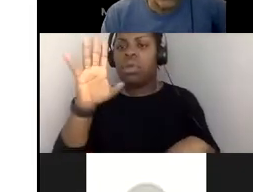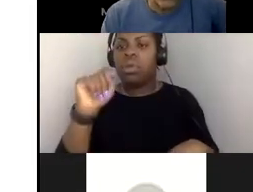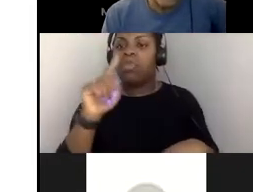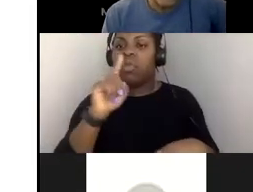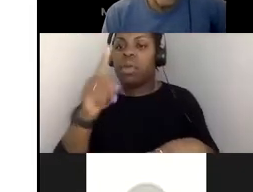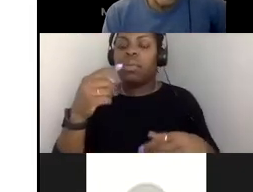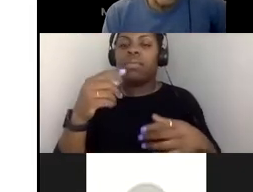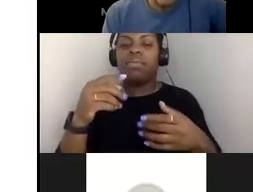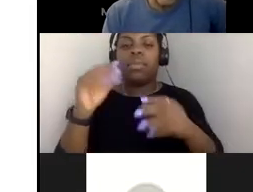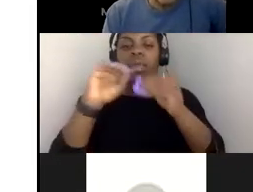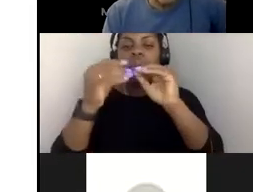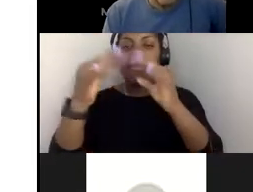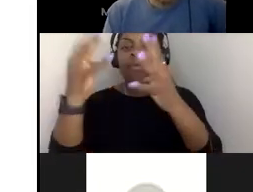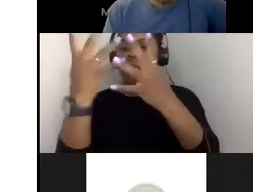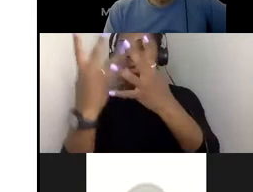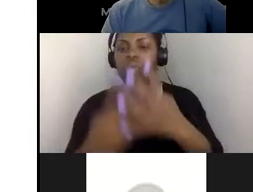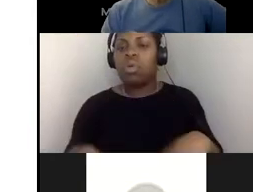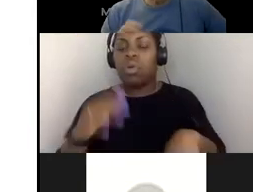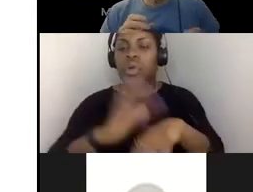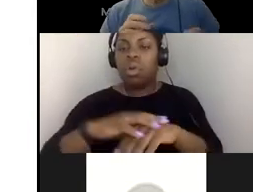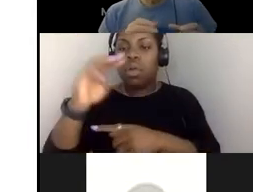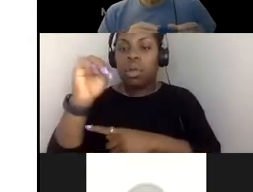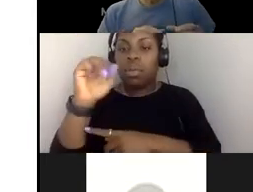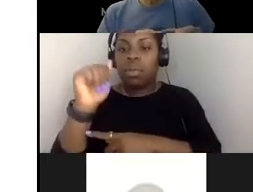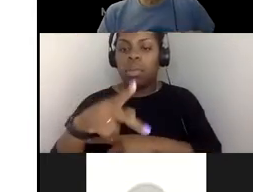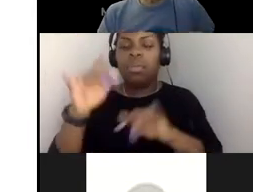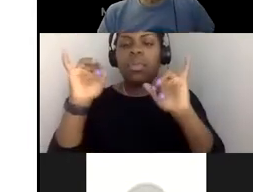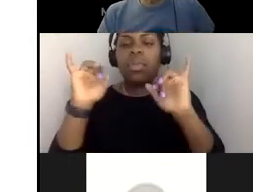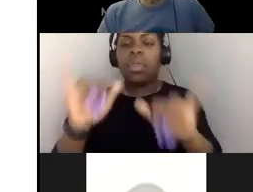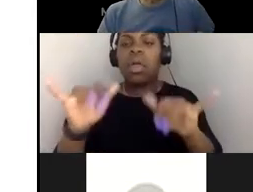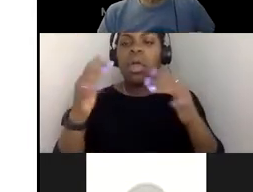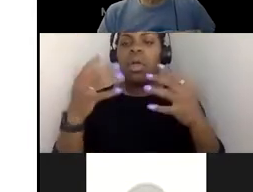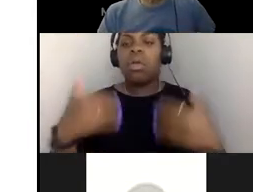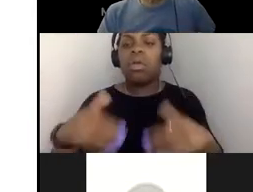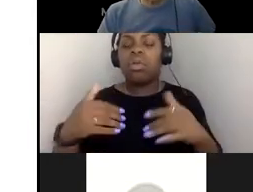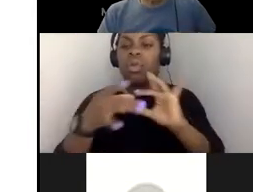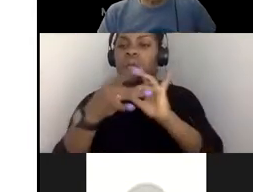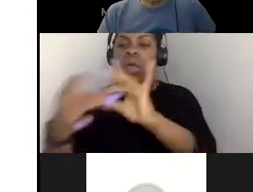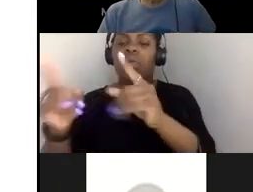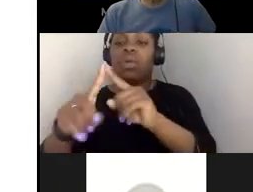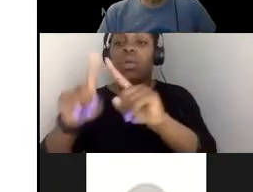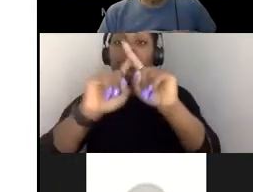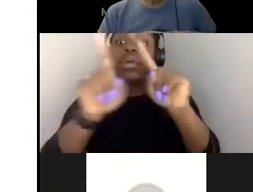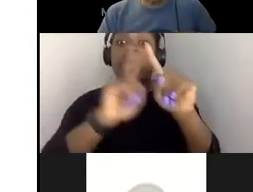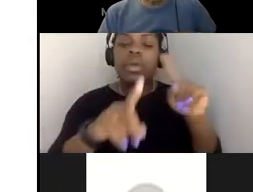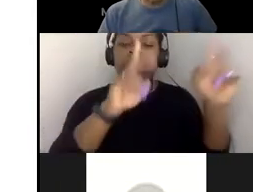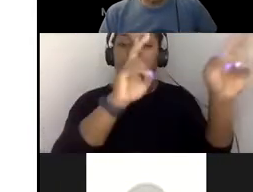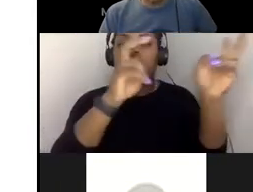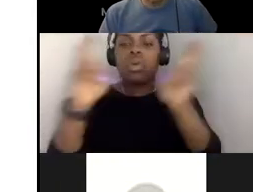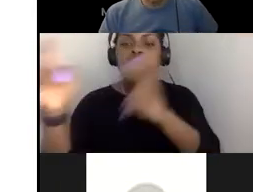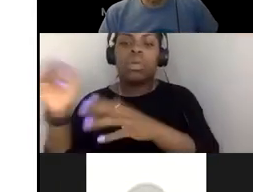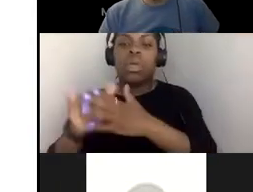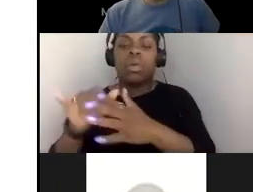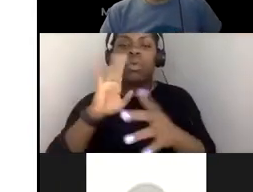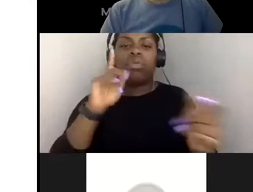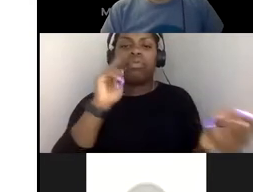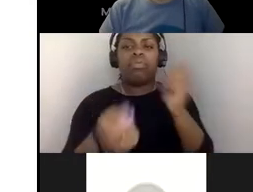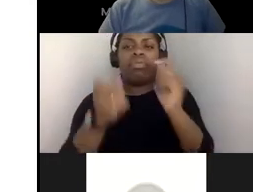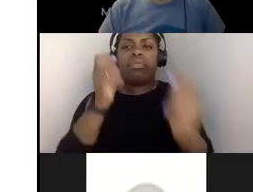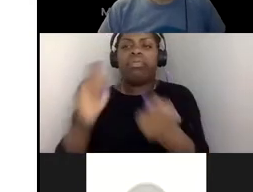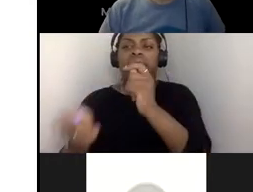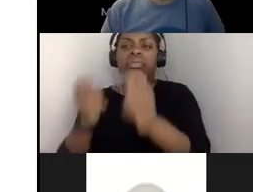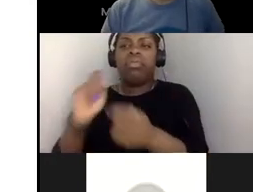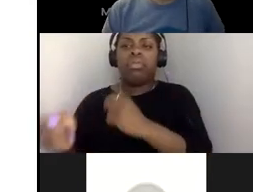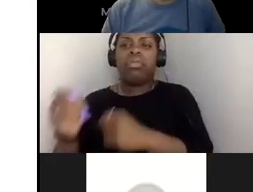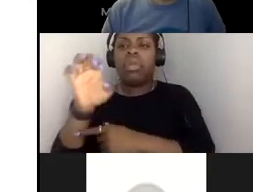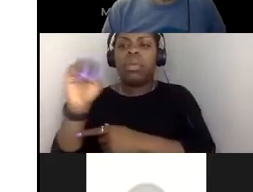filters on the map that relate to the different issues that pertain to electronic monitoring or the different sets